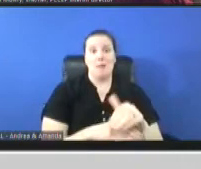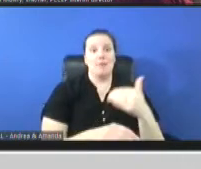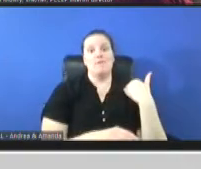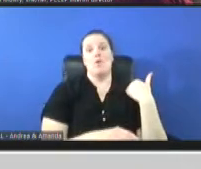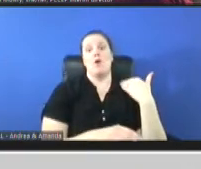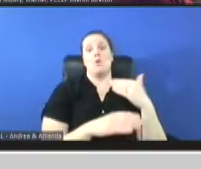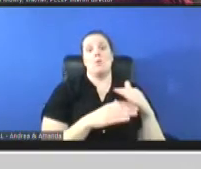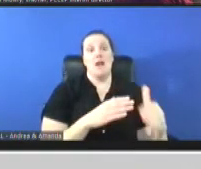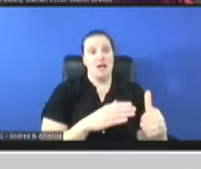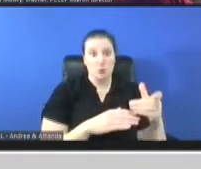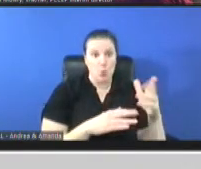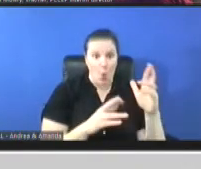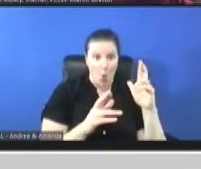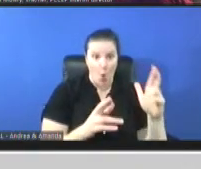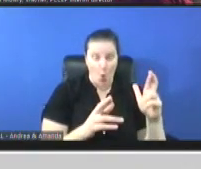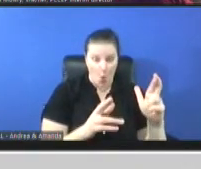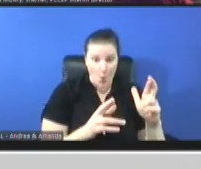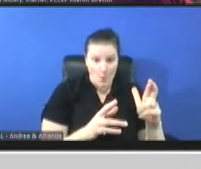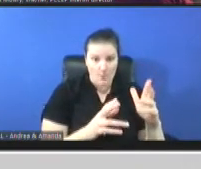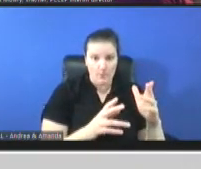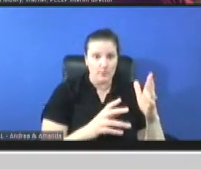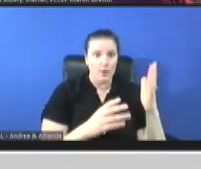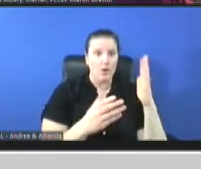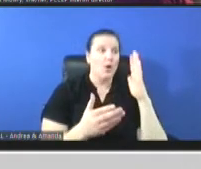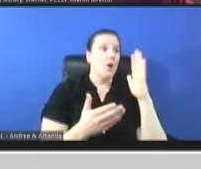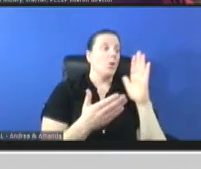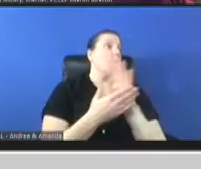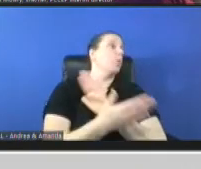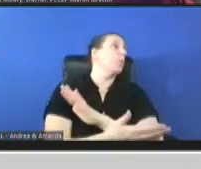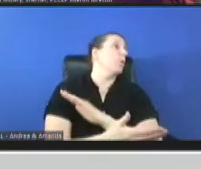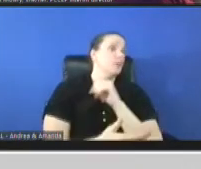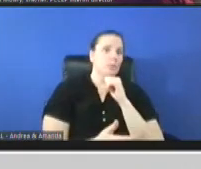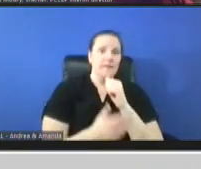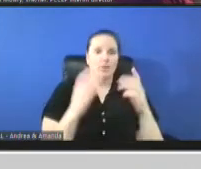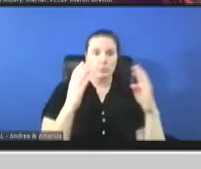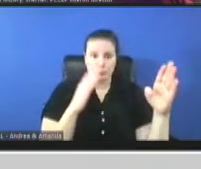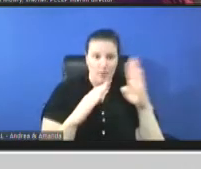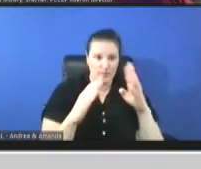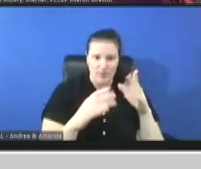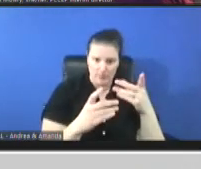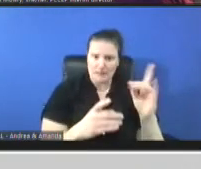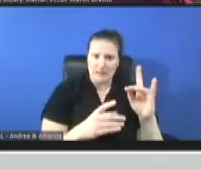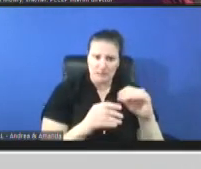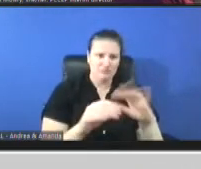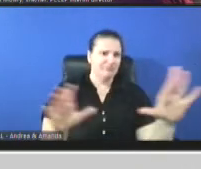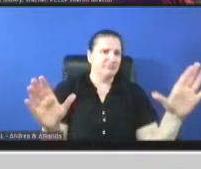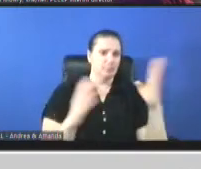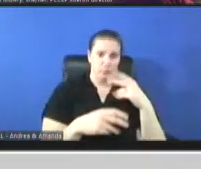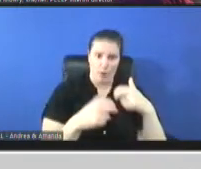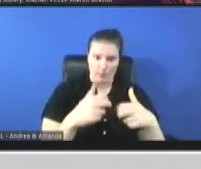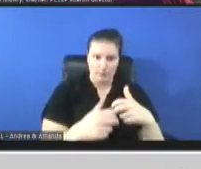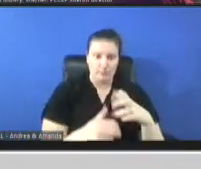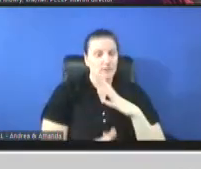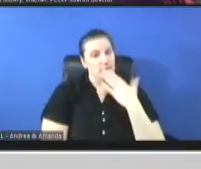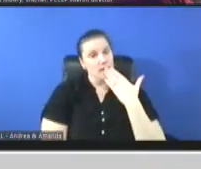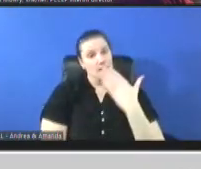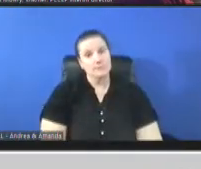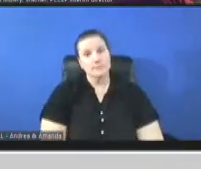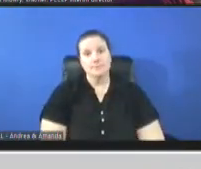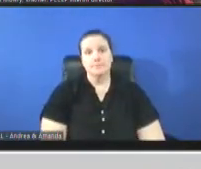so you hoped it would get away without major repercussions. But guess what? It did. Thank you.